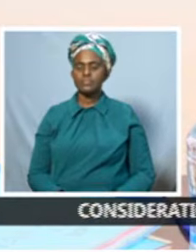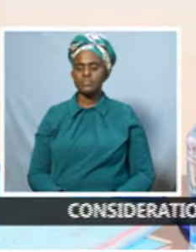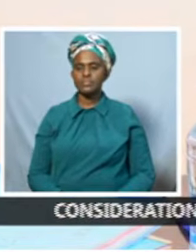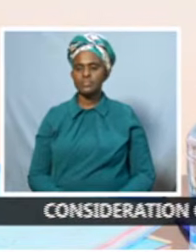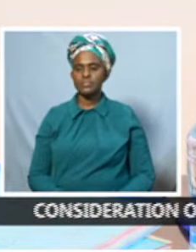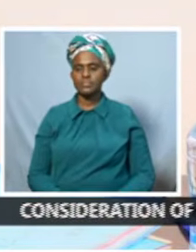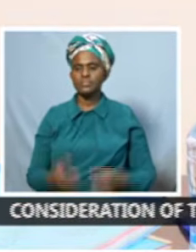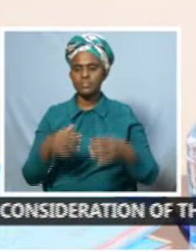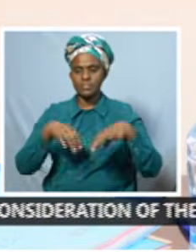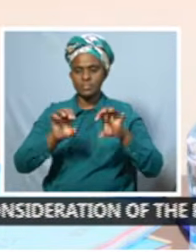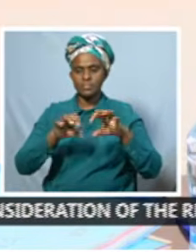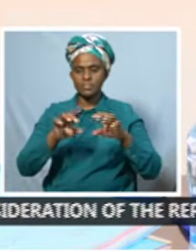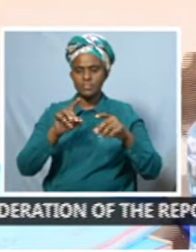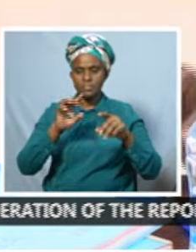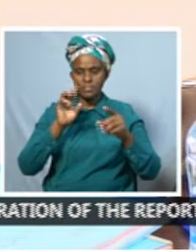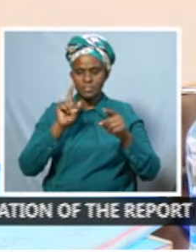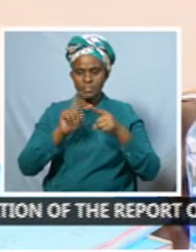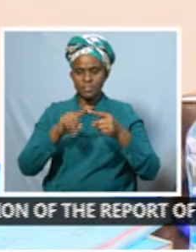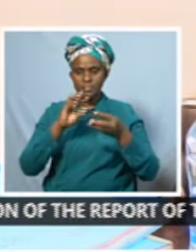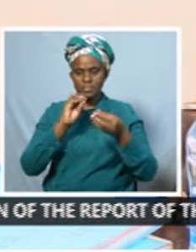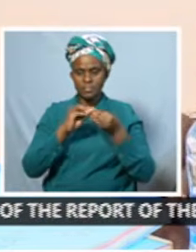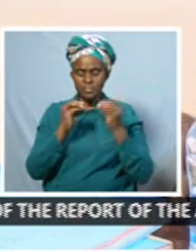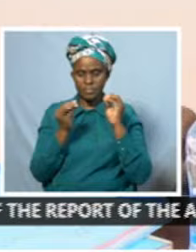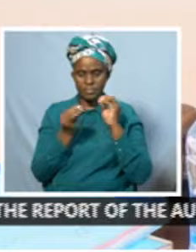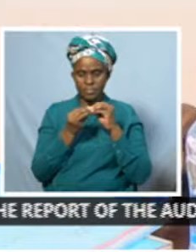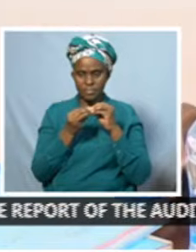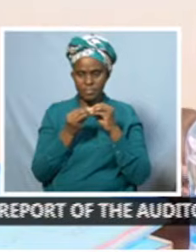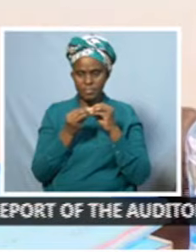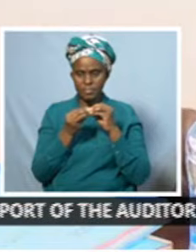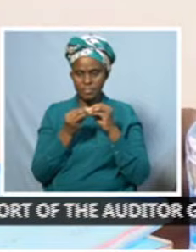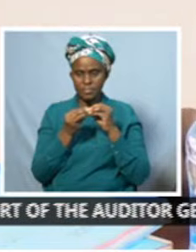and proceed to Appendix